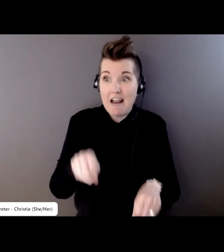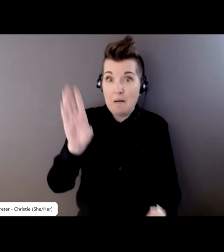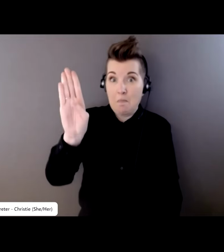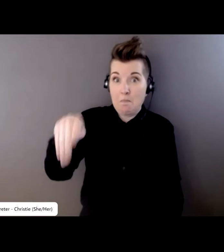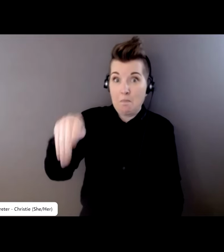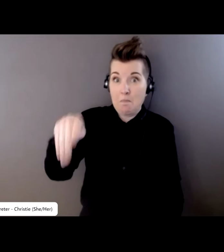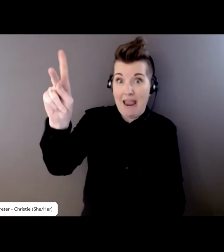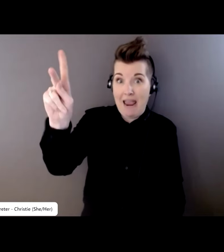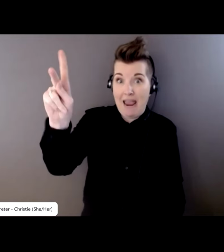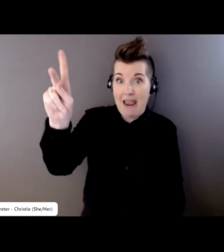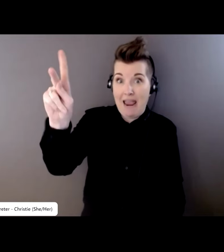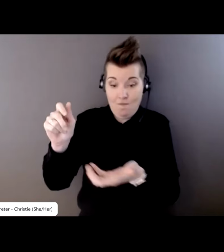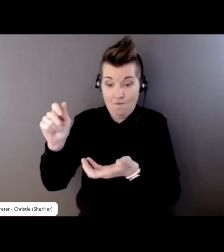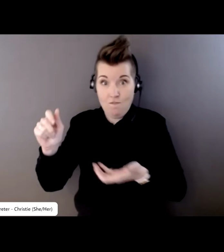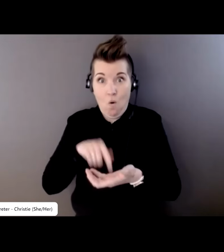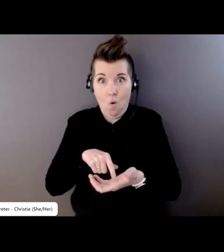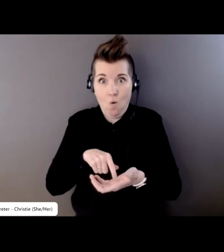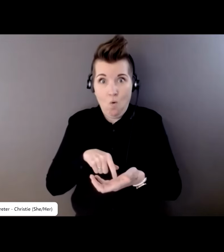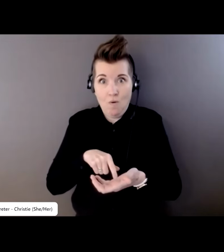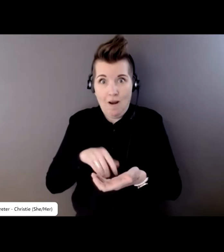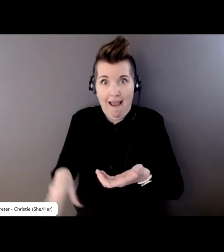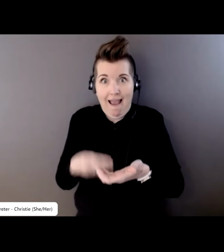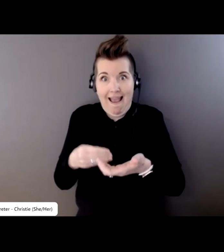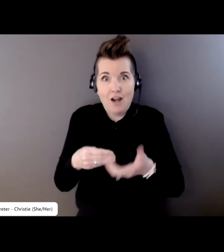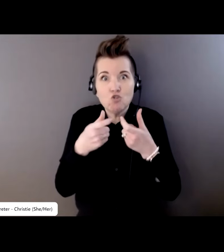feature that can save you time.